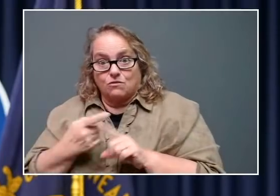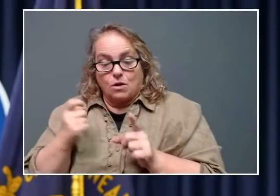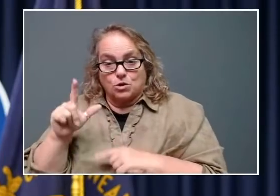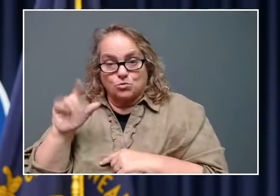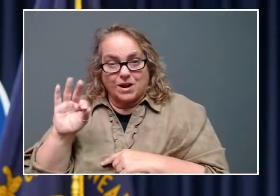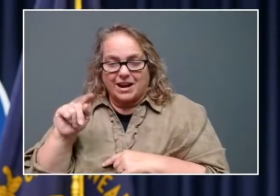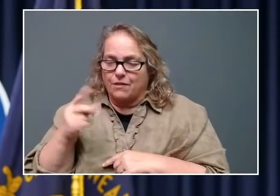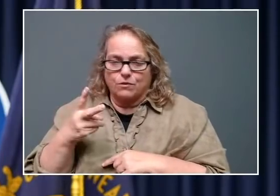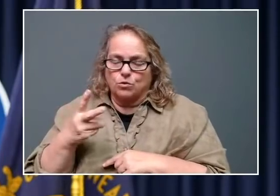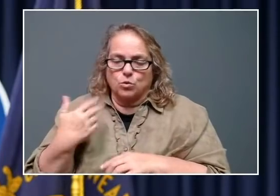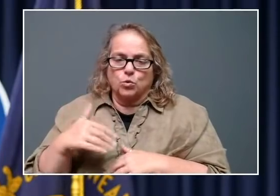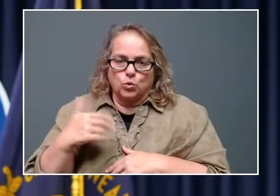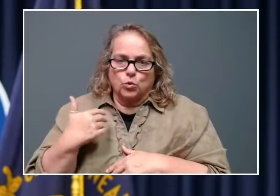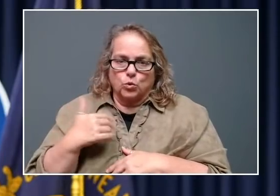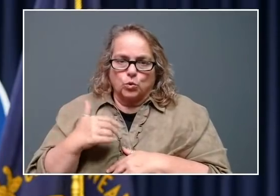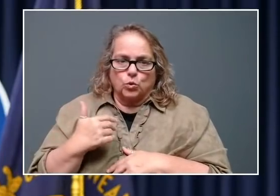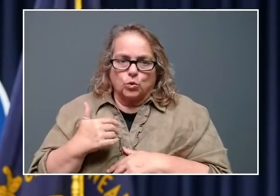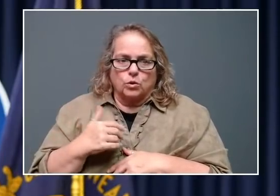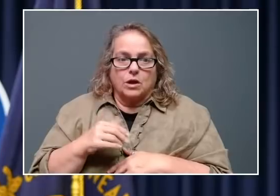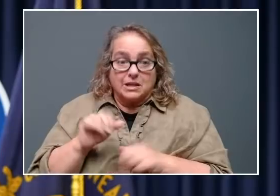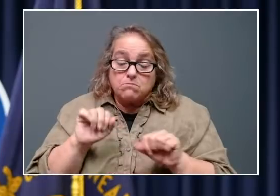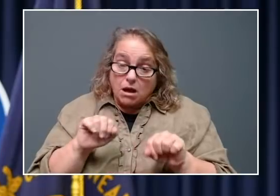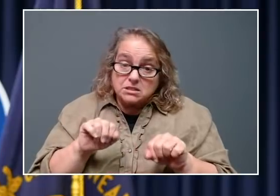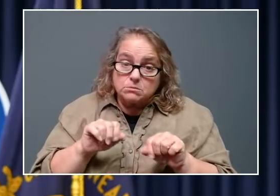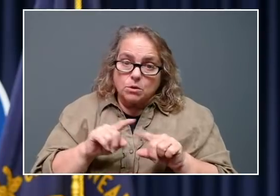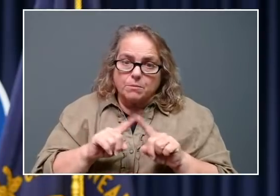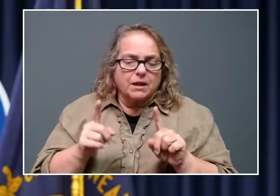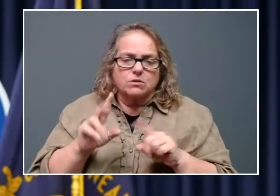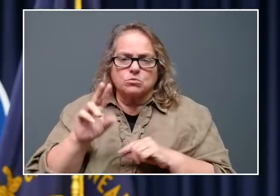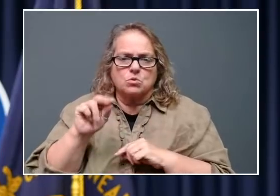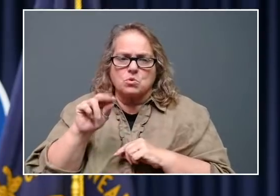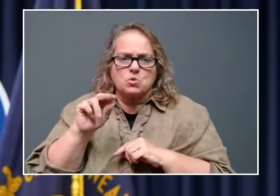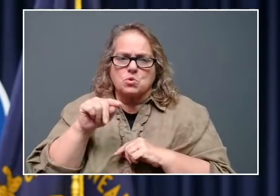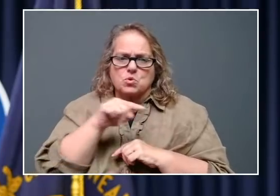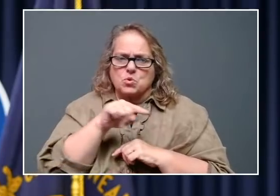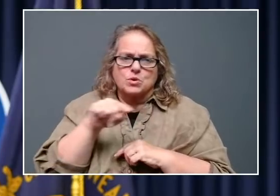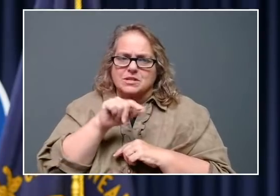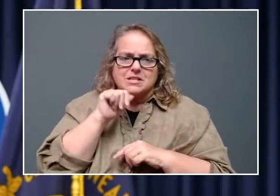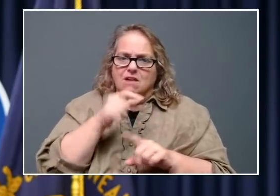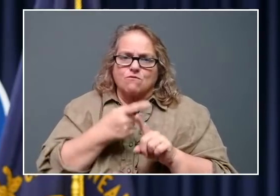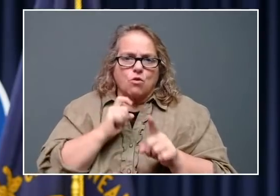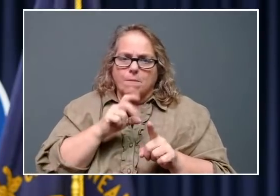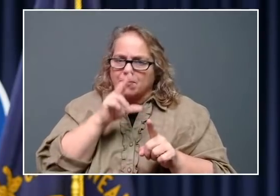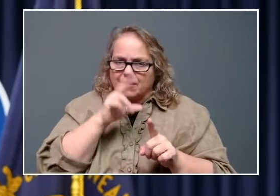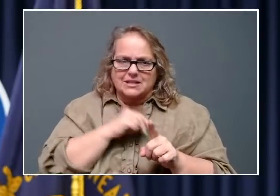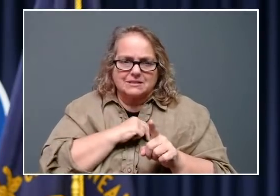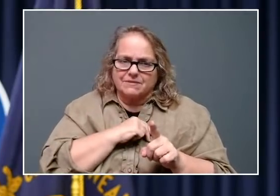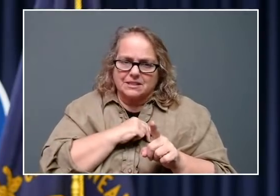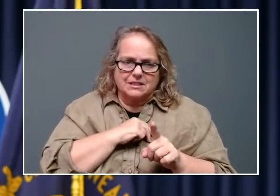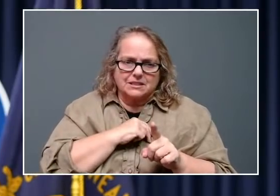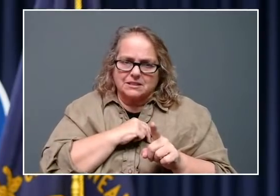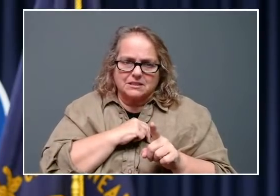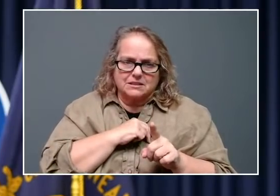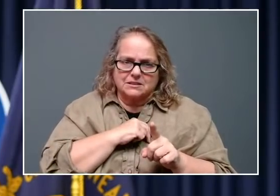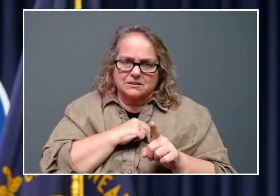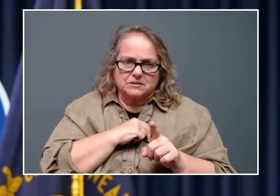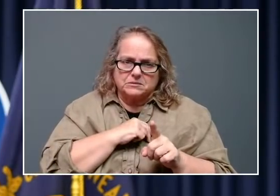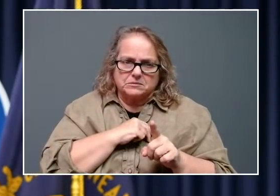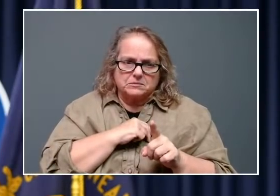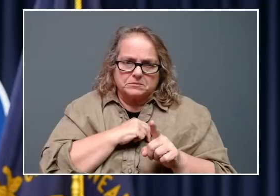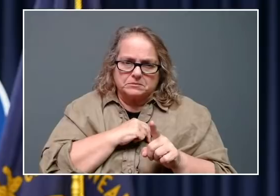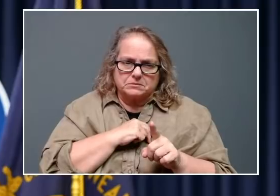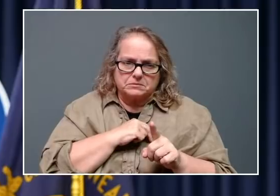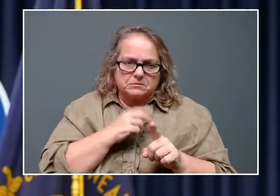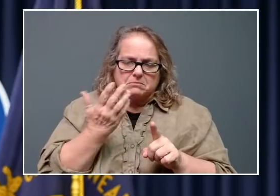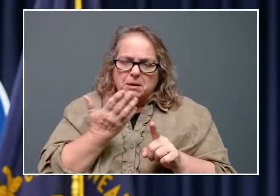certainly possible. But no, this is, there are a handful of these, I think maybe